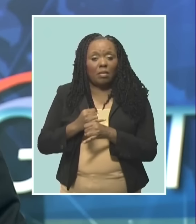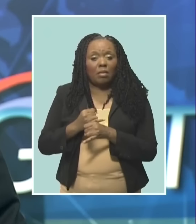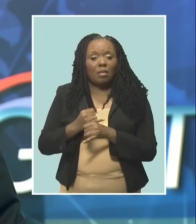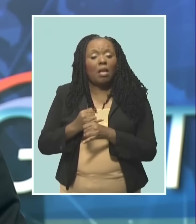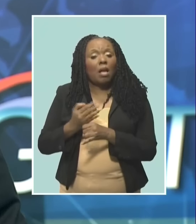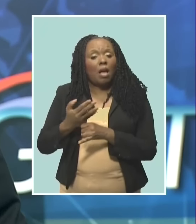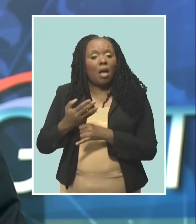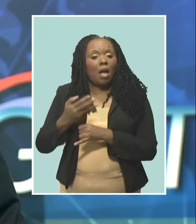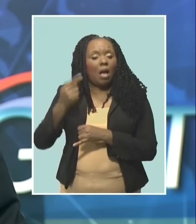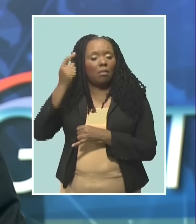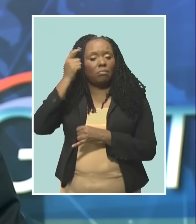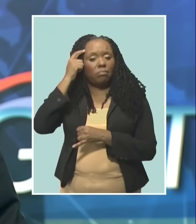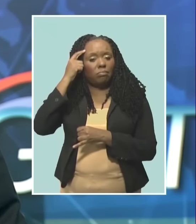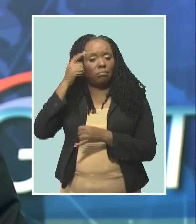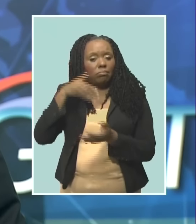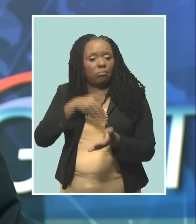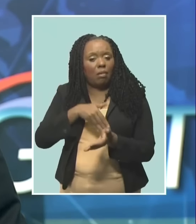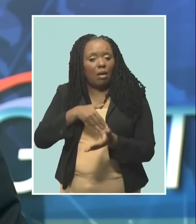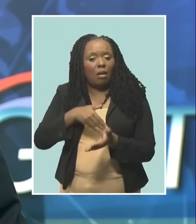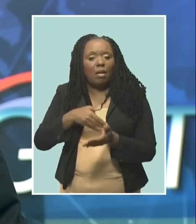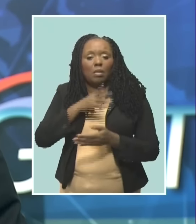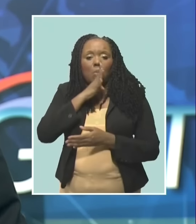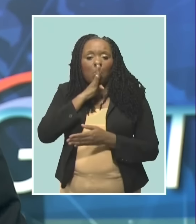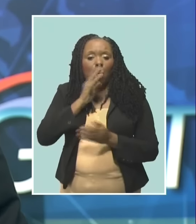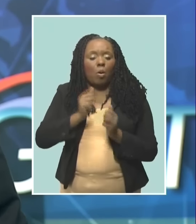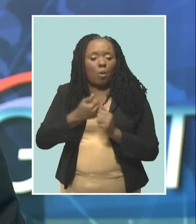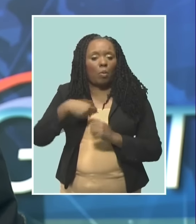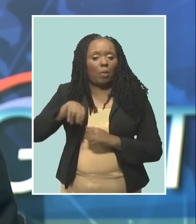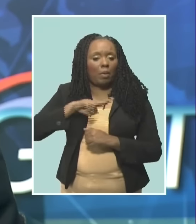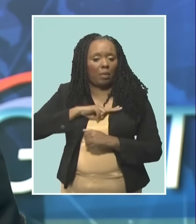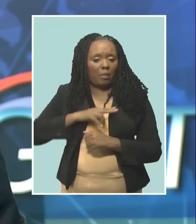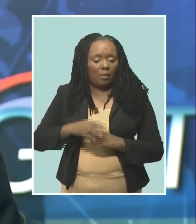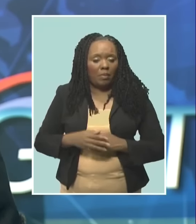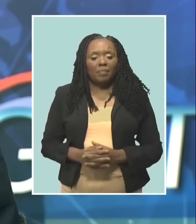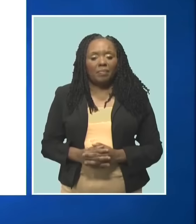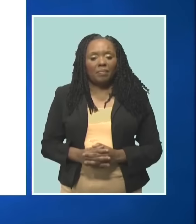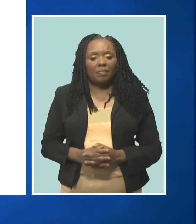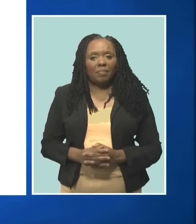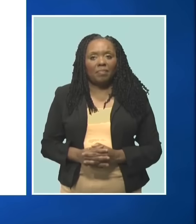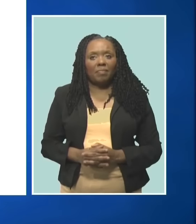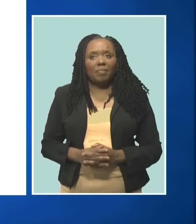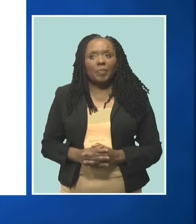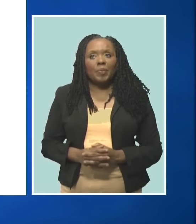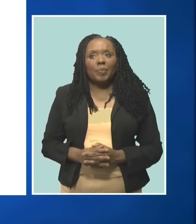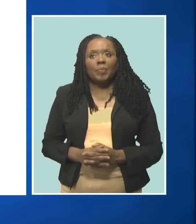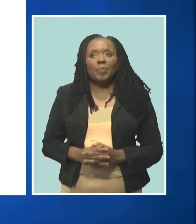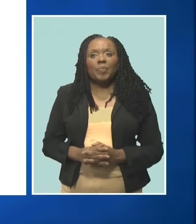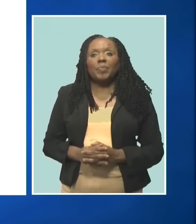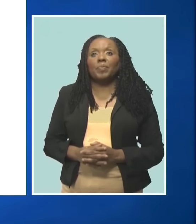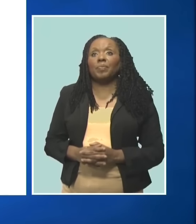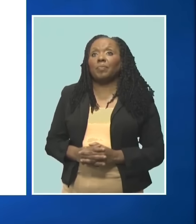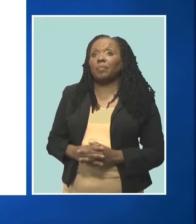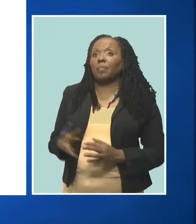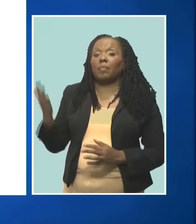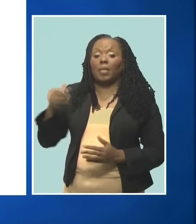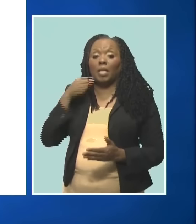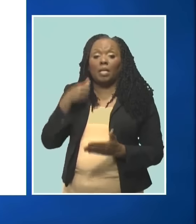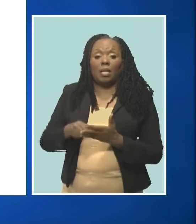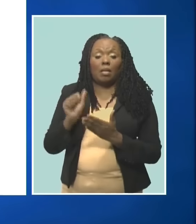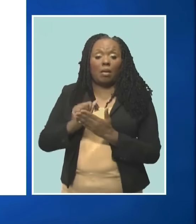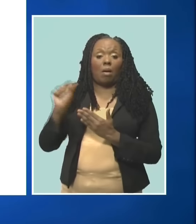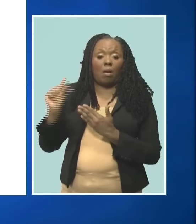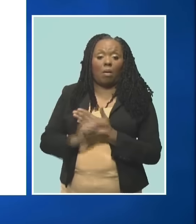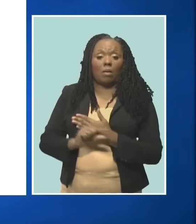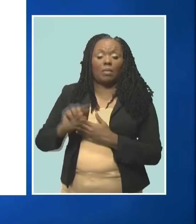Dr. Brian McLachlan, spoke exclusively with Sharika Griffith. In a release dated August 6,